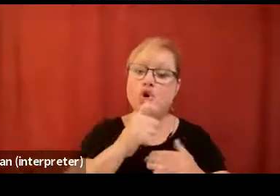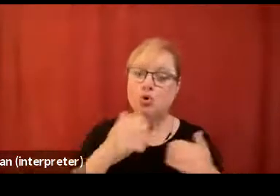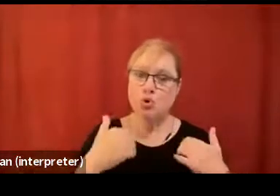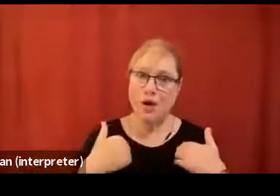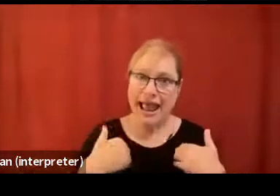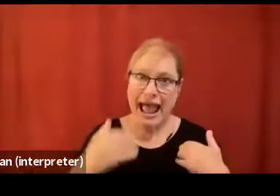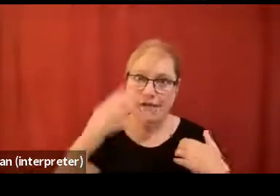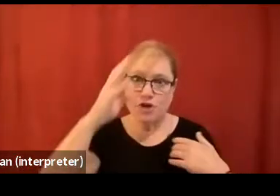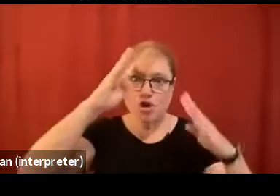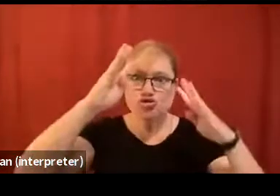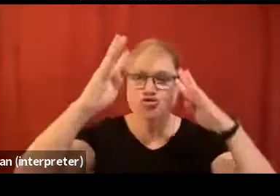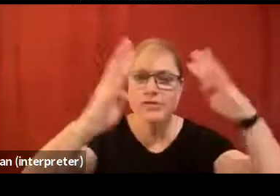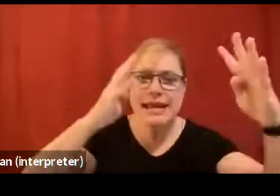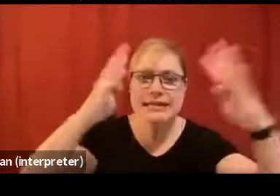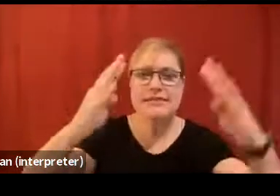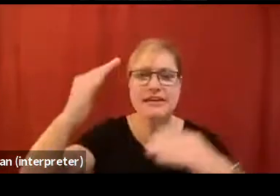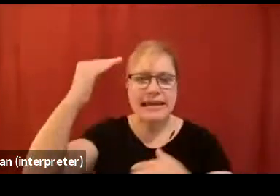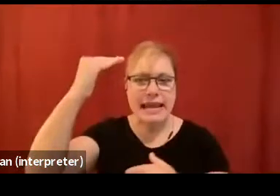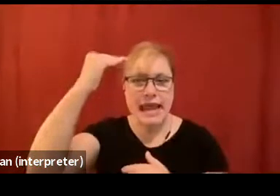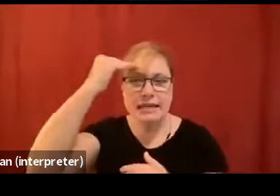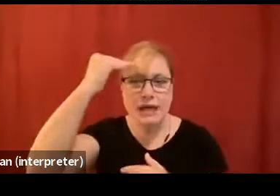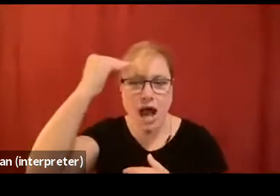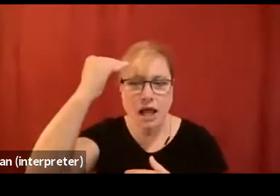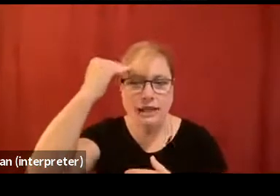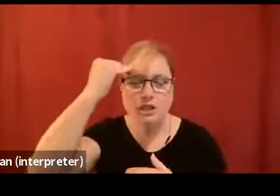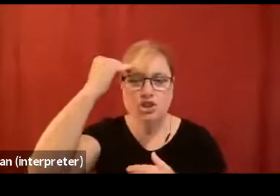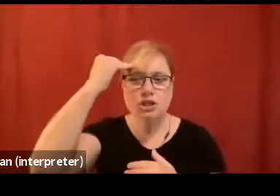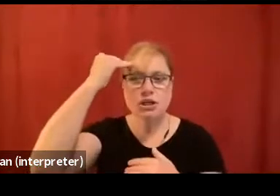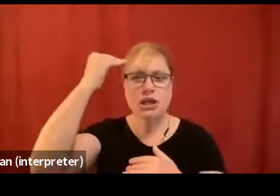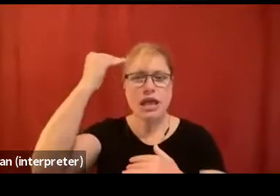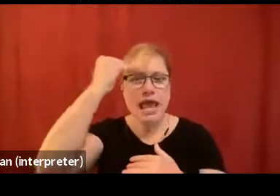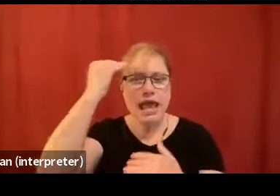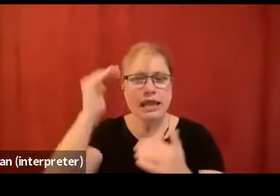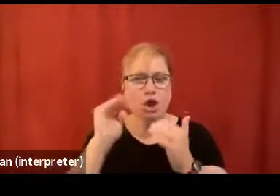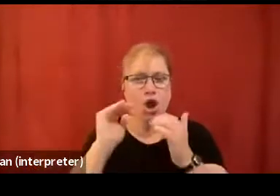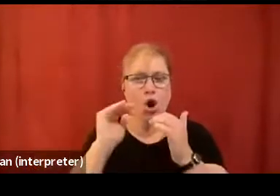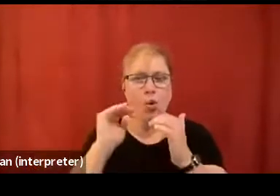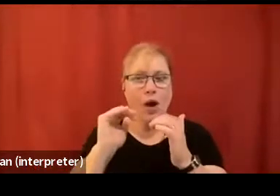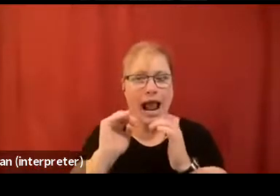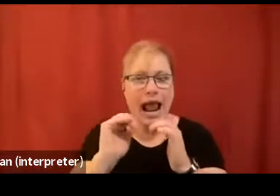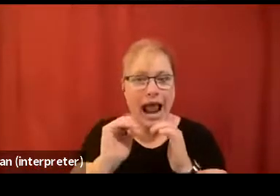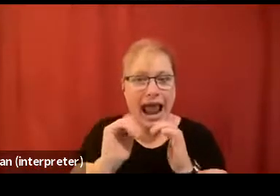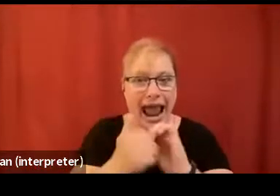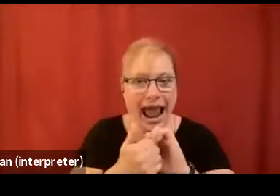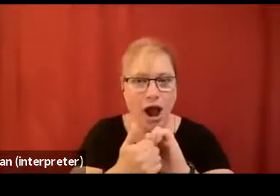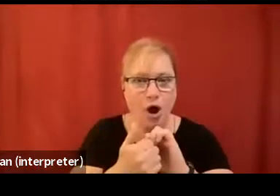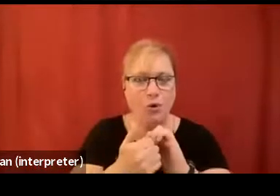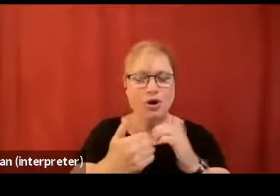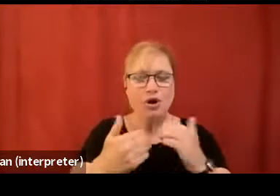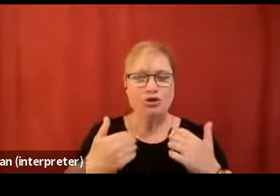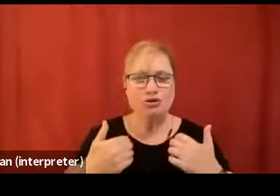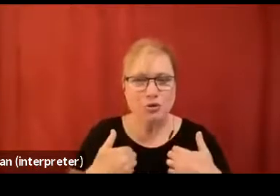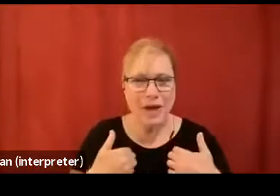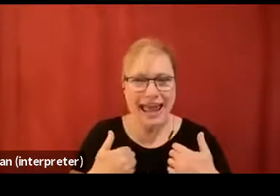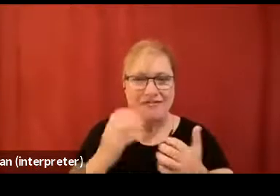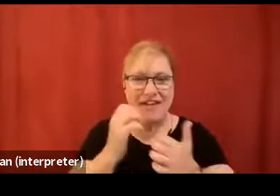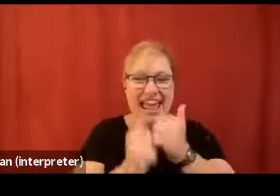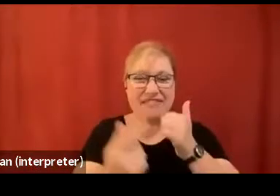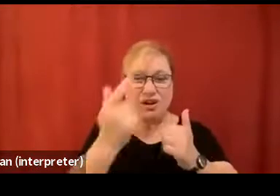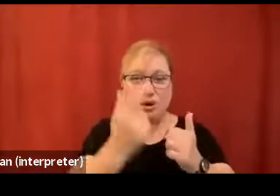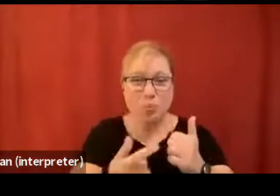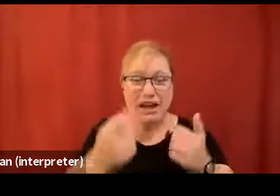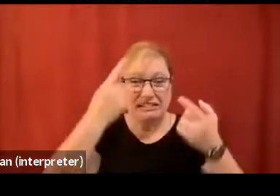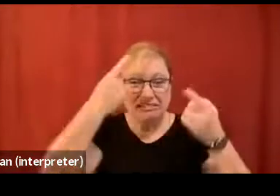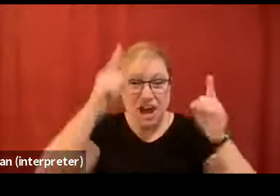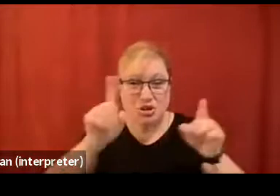have the knowledge and the know-how to be able to get us on the same page, to be able to allow